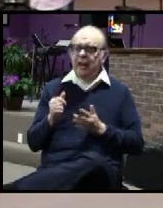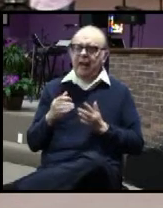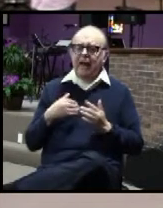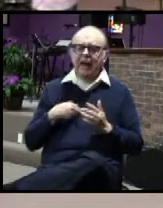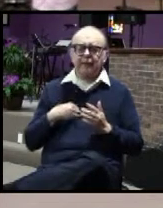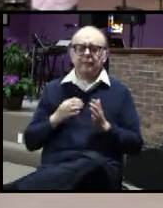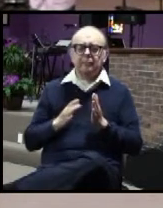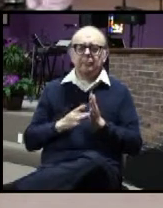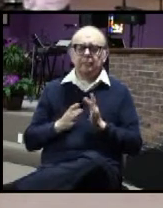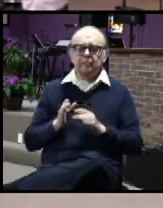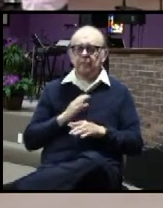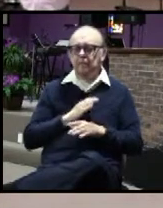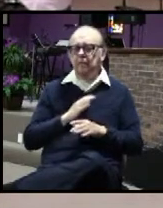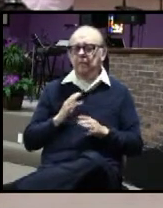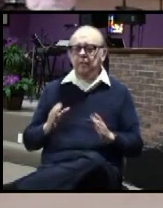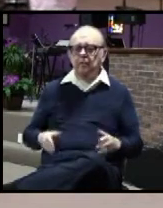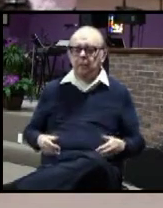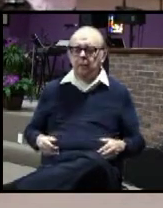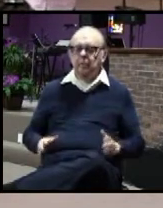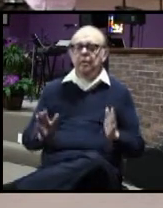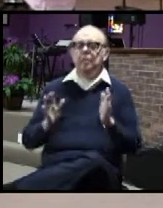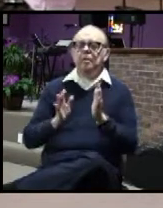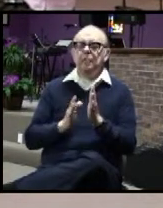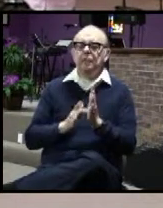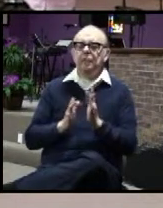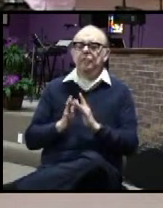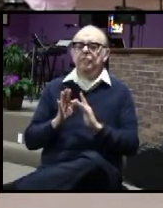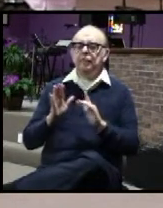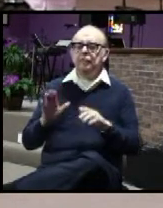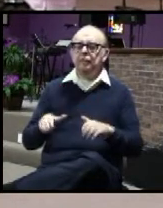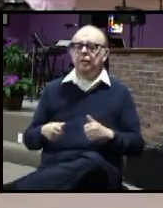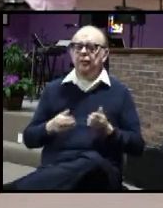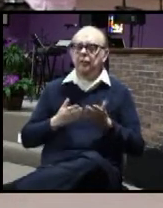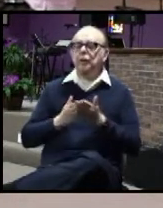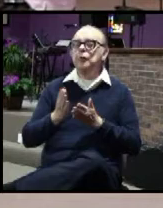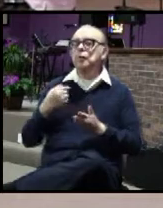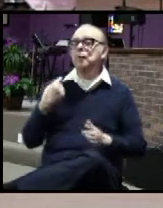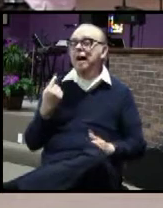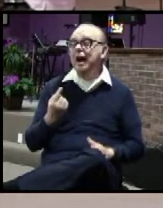The Christian life is letting Jesus live through us.